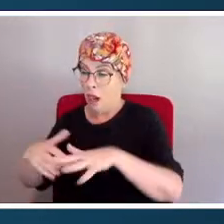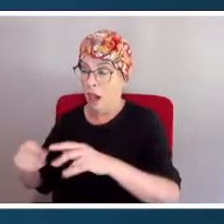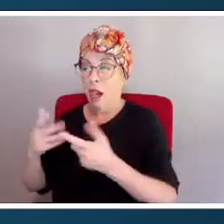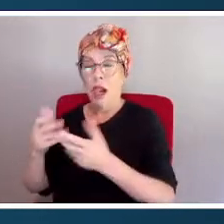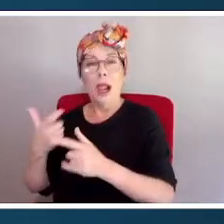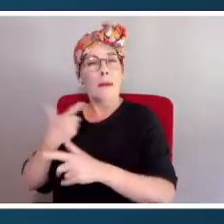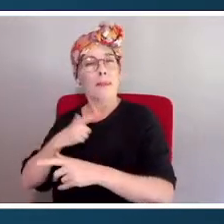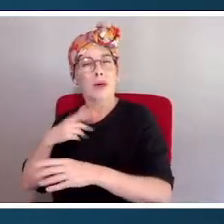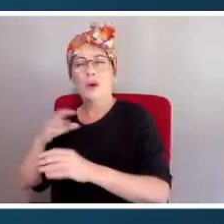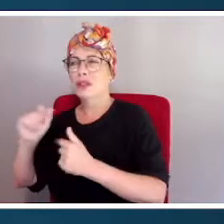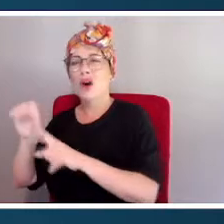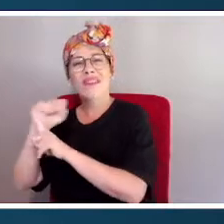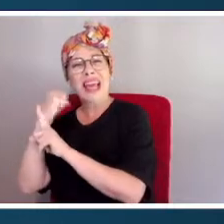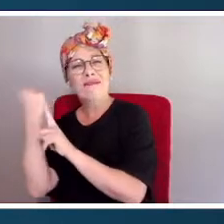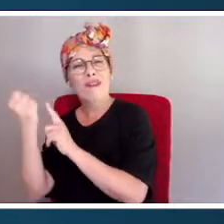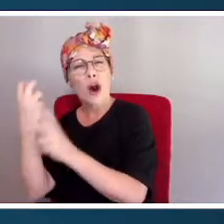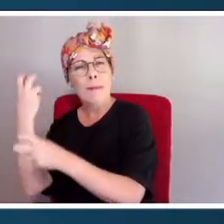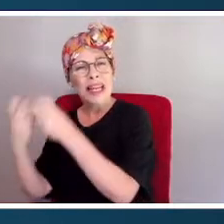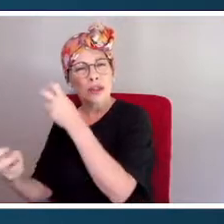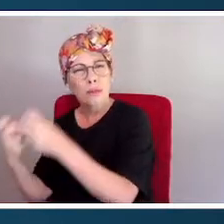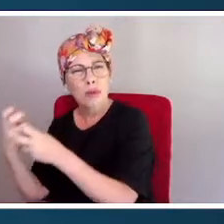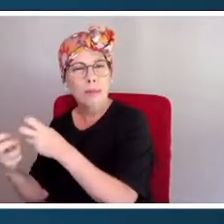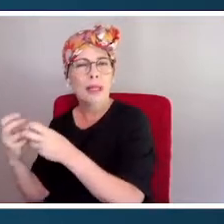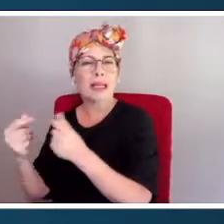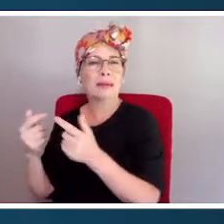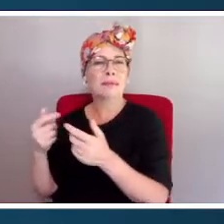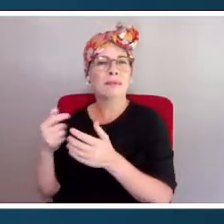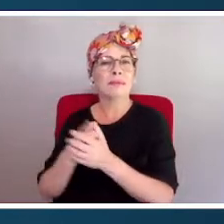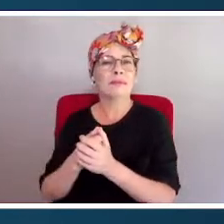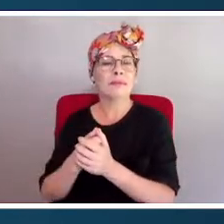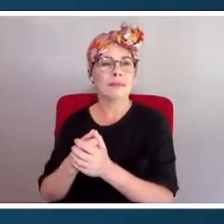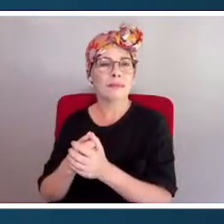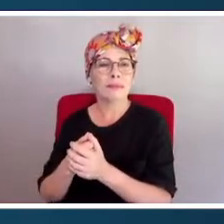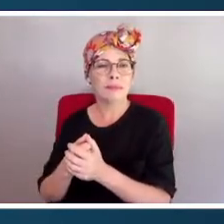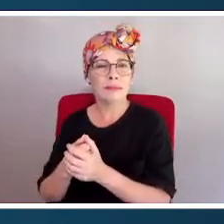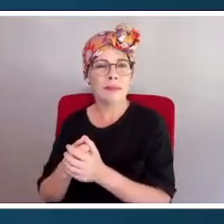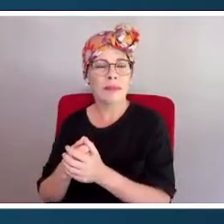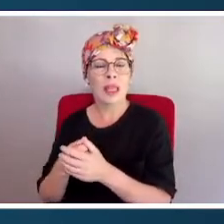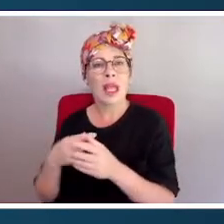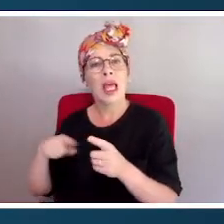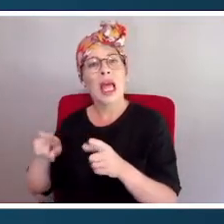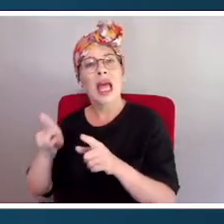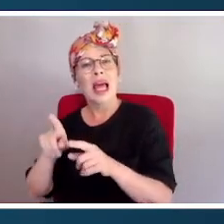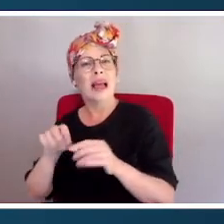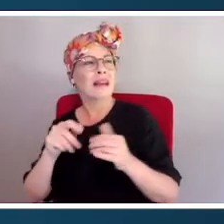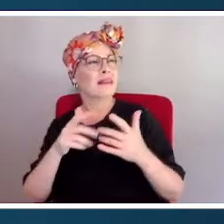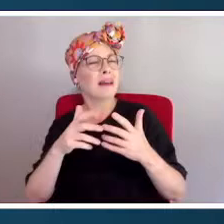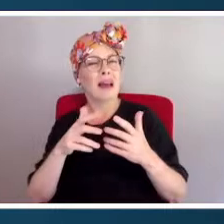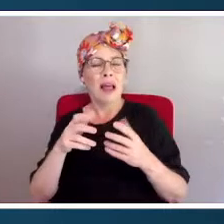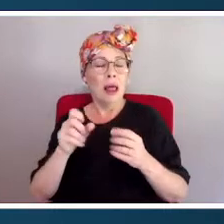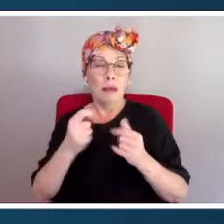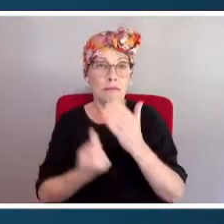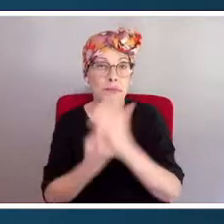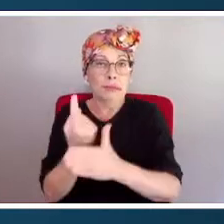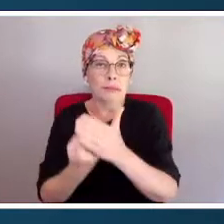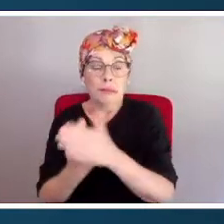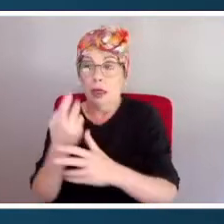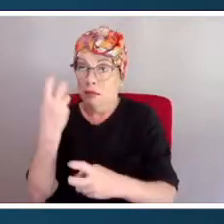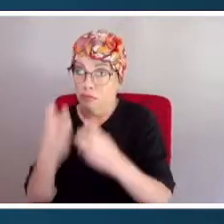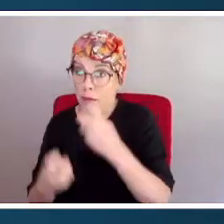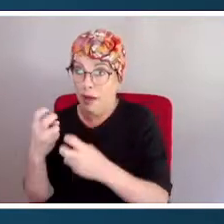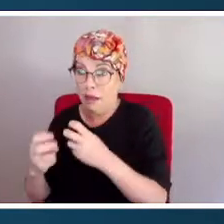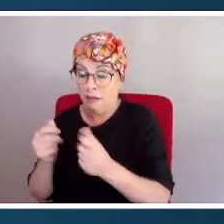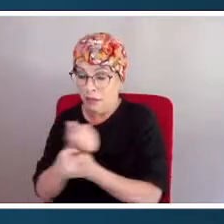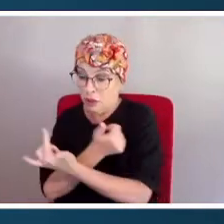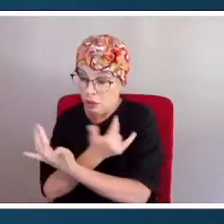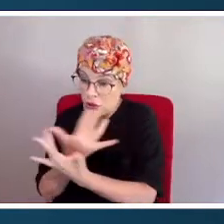this were not enough, they were also losing harvest to frequent droughts. And as a result, Fiji spent